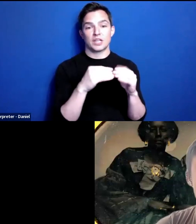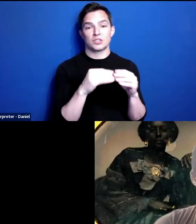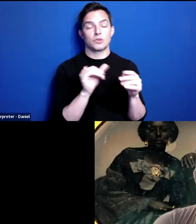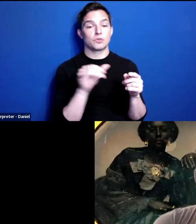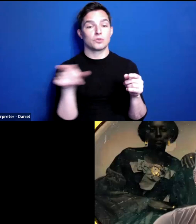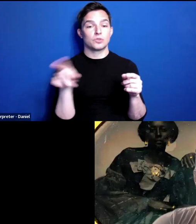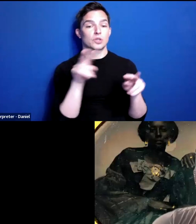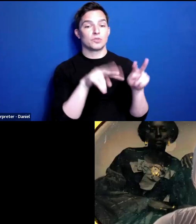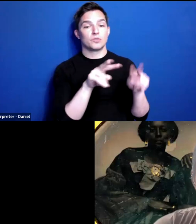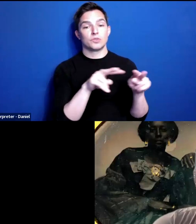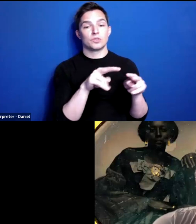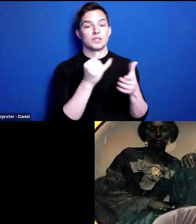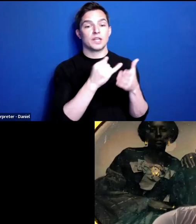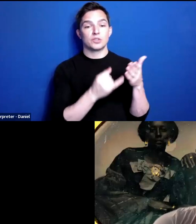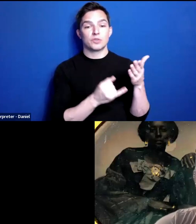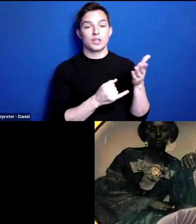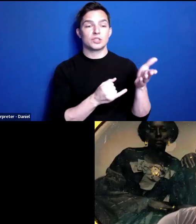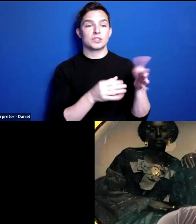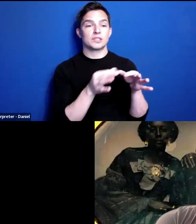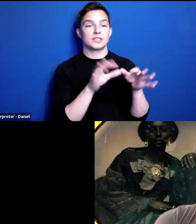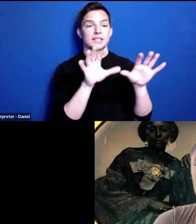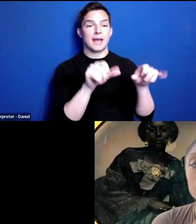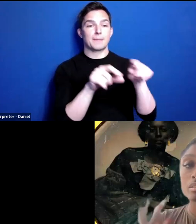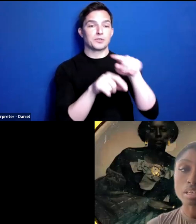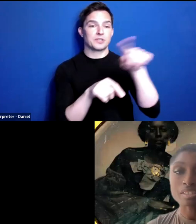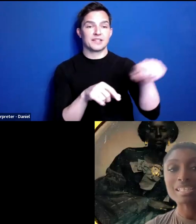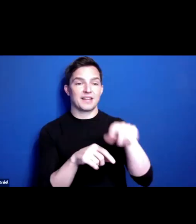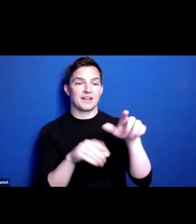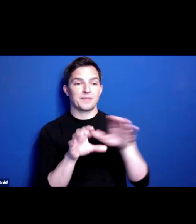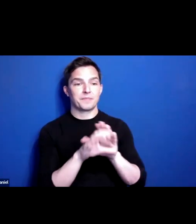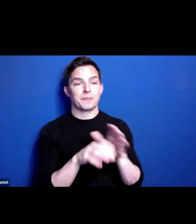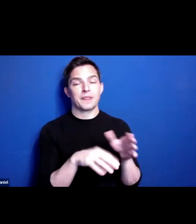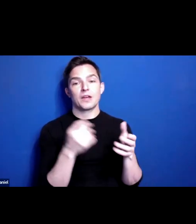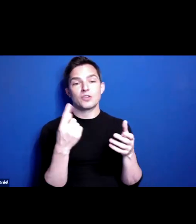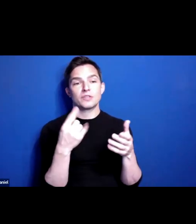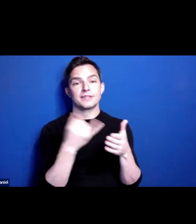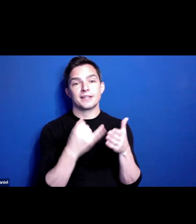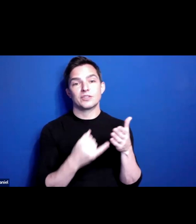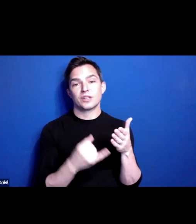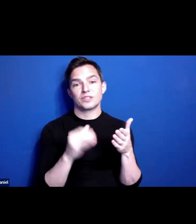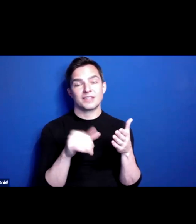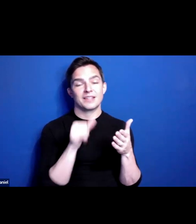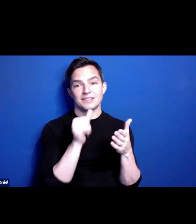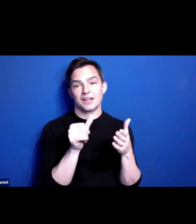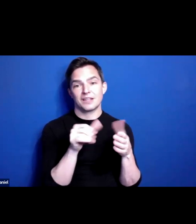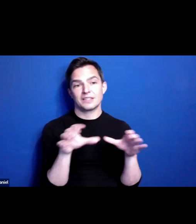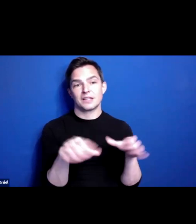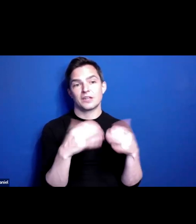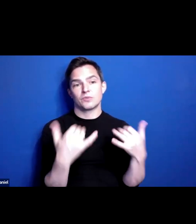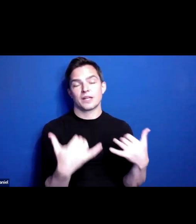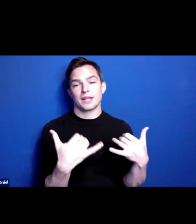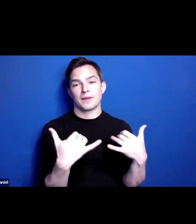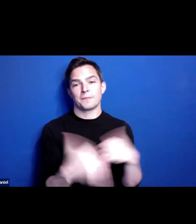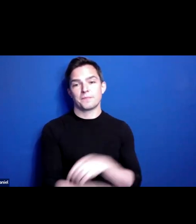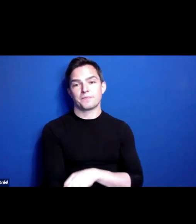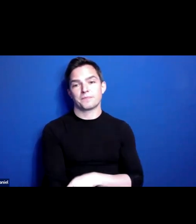the illustration that's being captured, and just understand that the illustration is not done at this time.